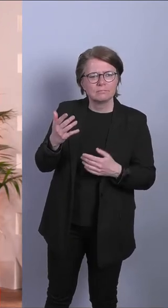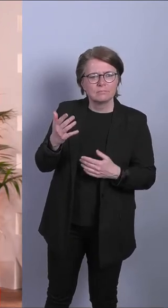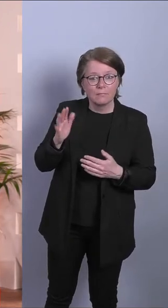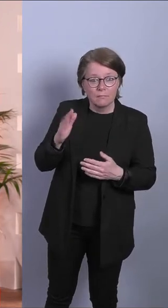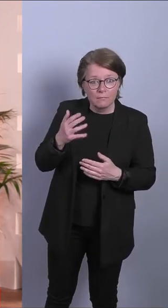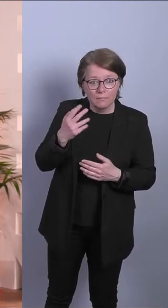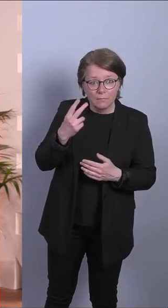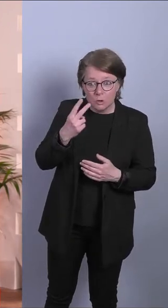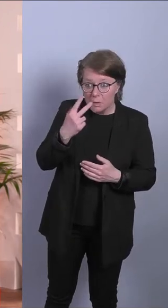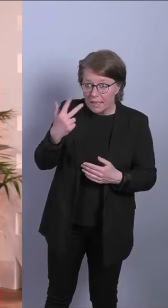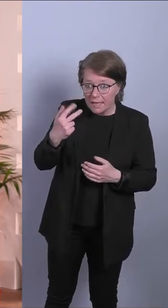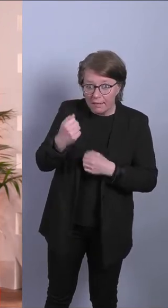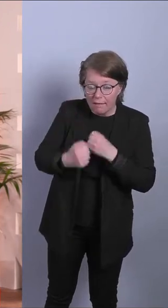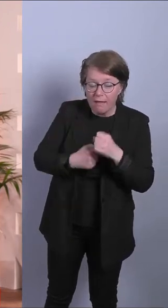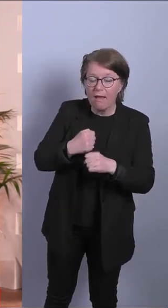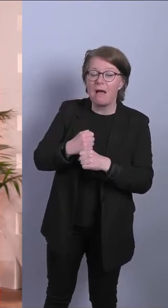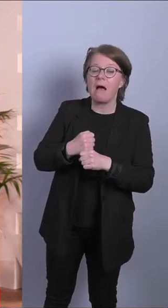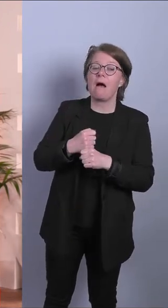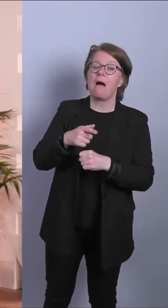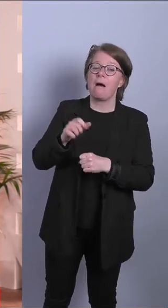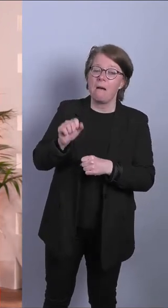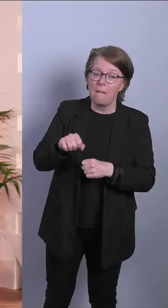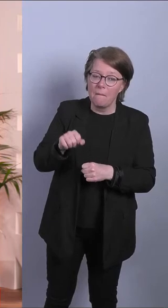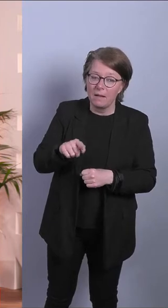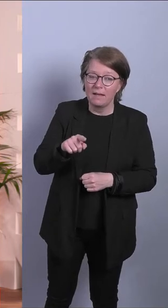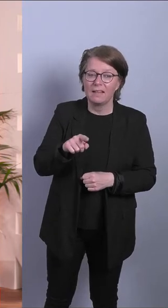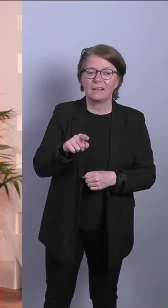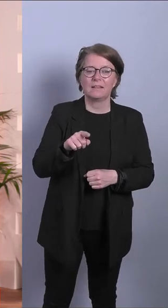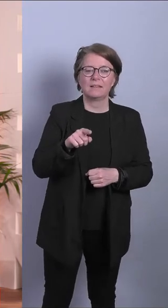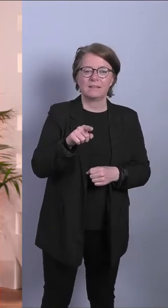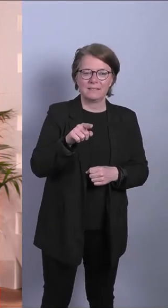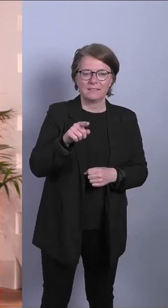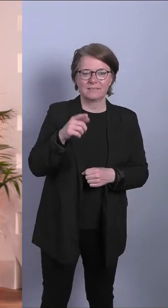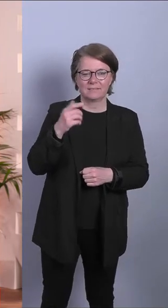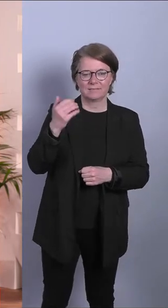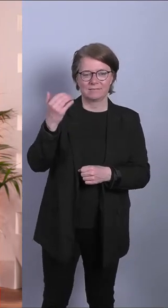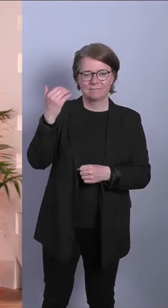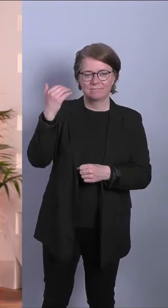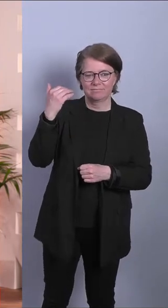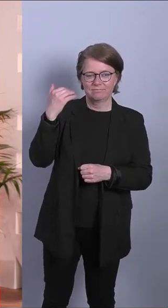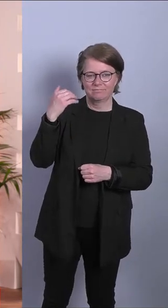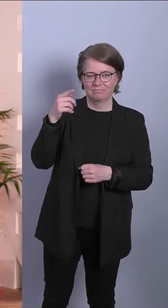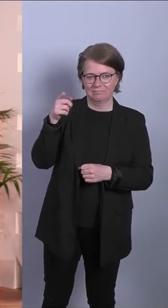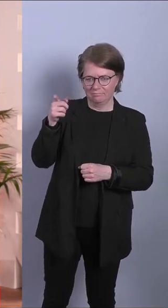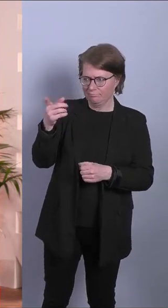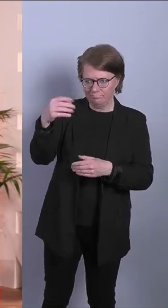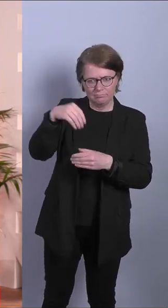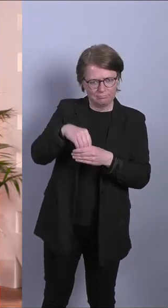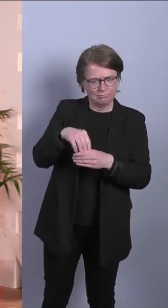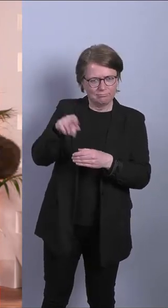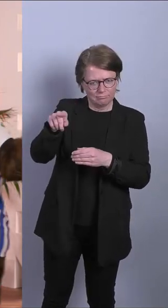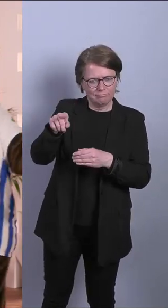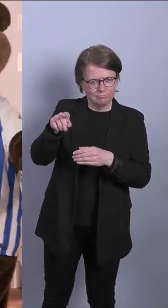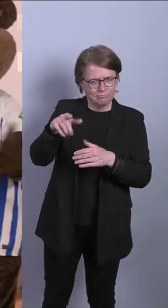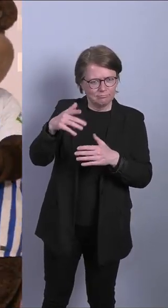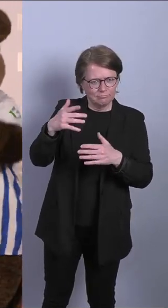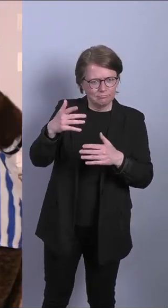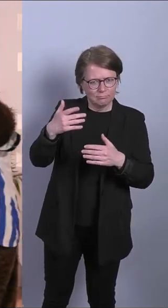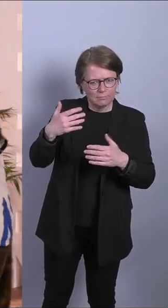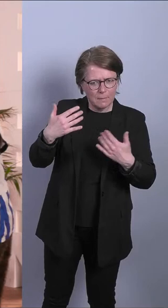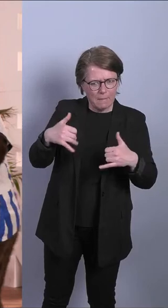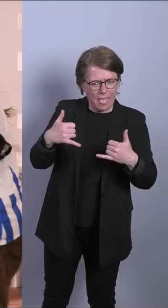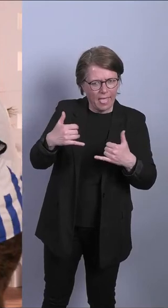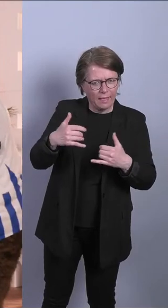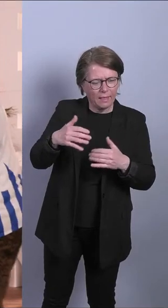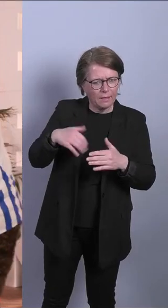23 years? Wow, that's a long time. And last year, you were a volunteer in the National Games. What did you do